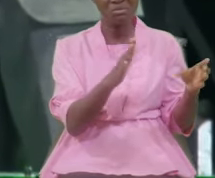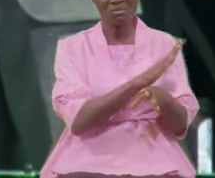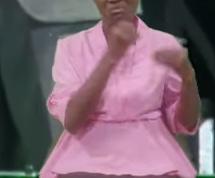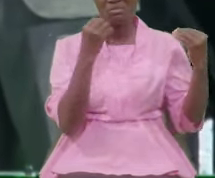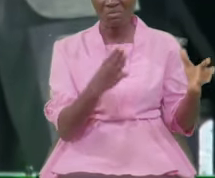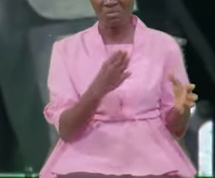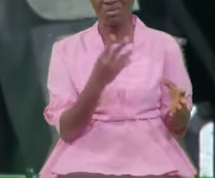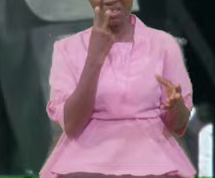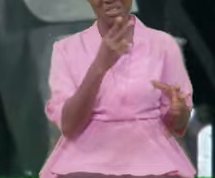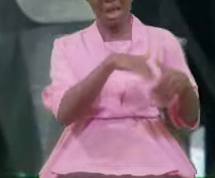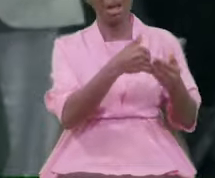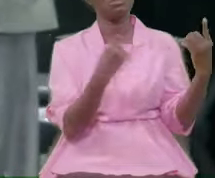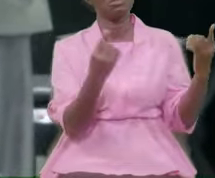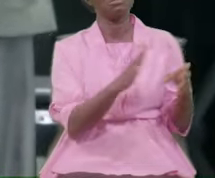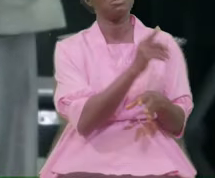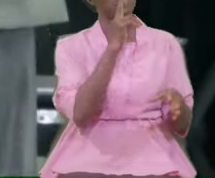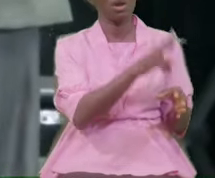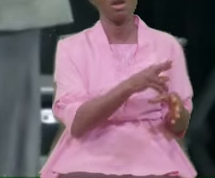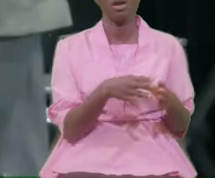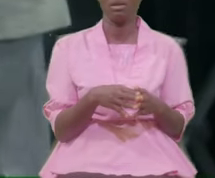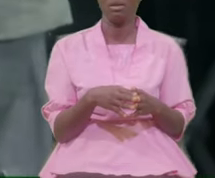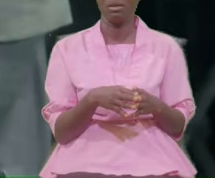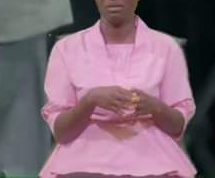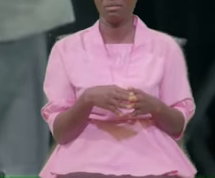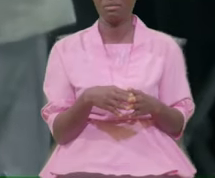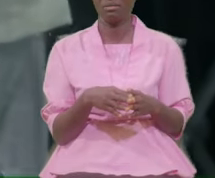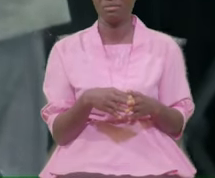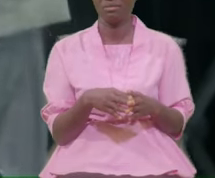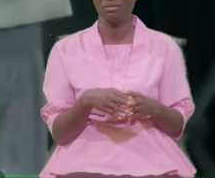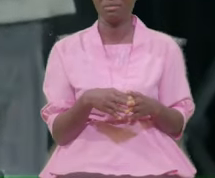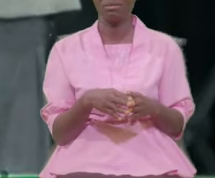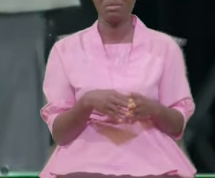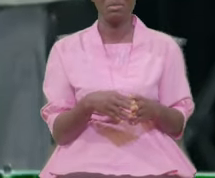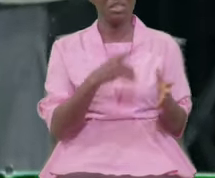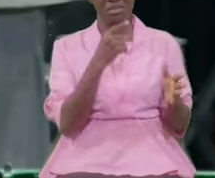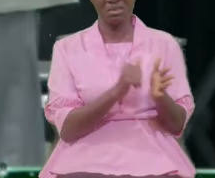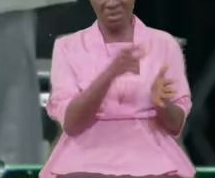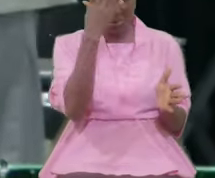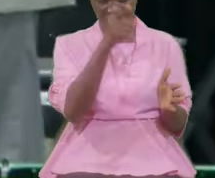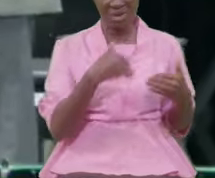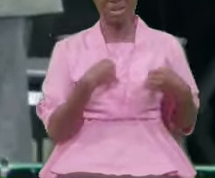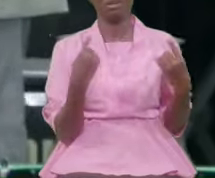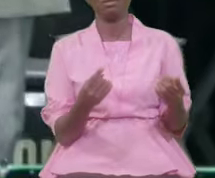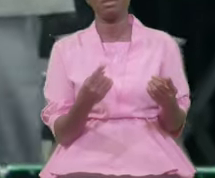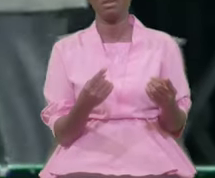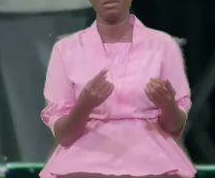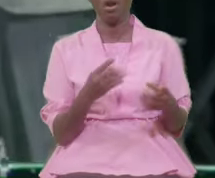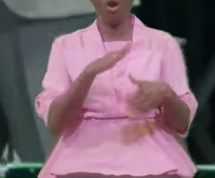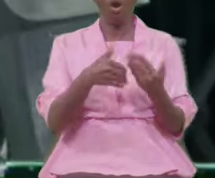masa don't have you not seed all have seed and come short of the glory of